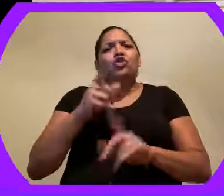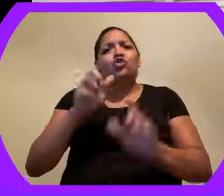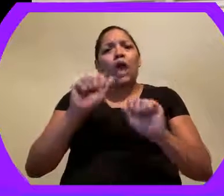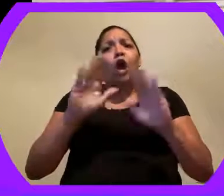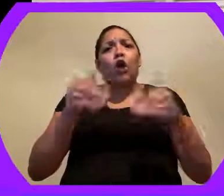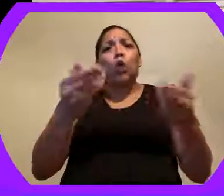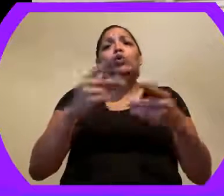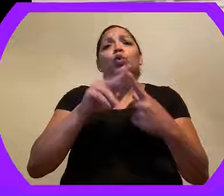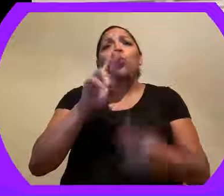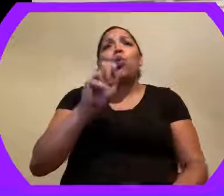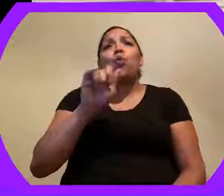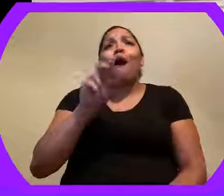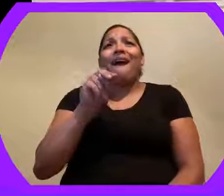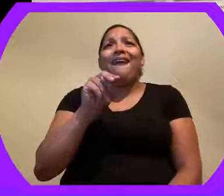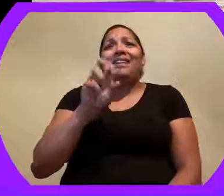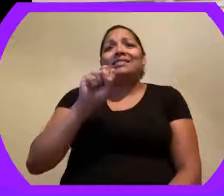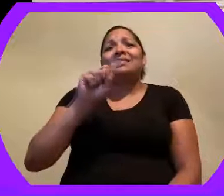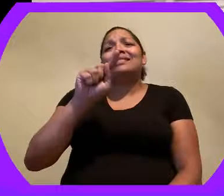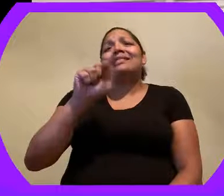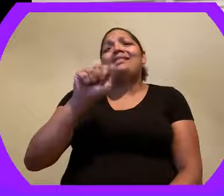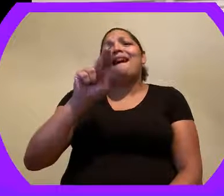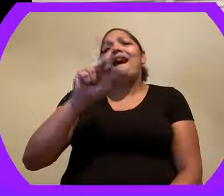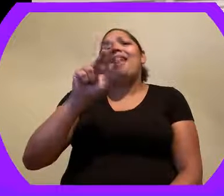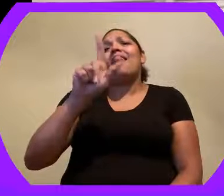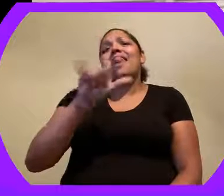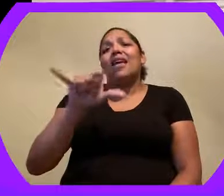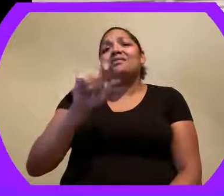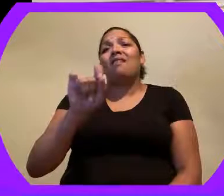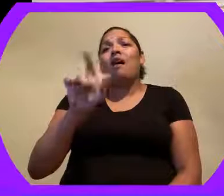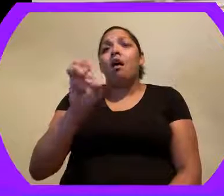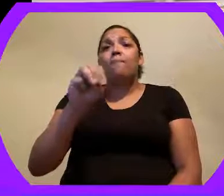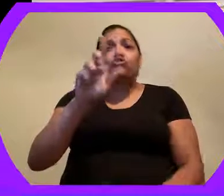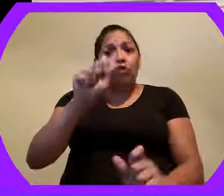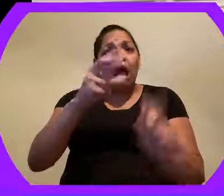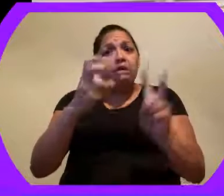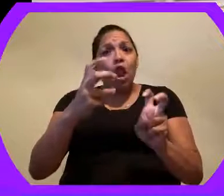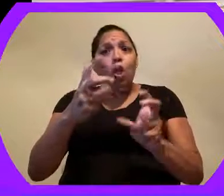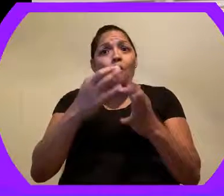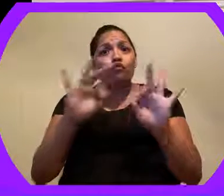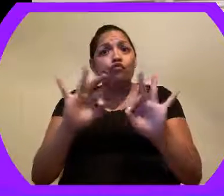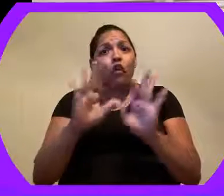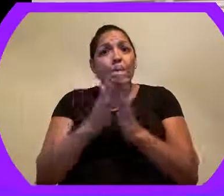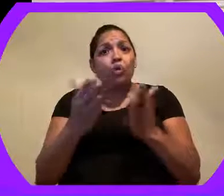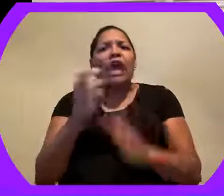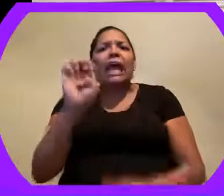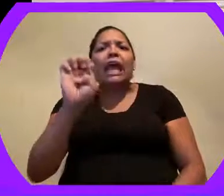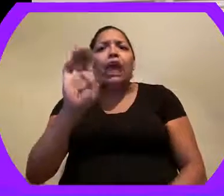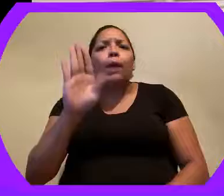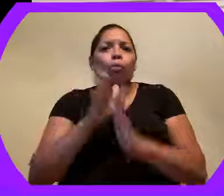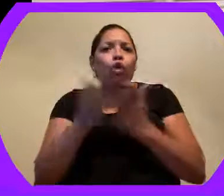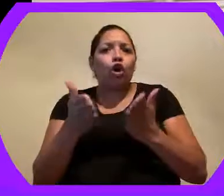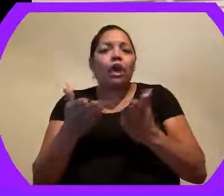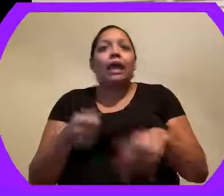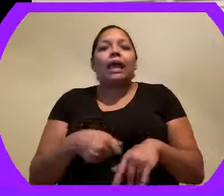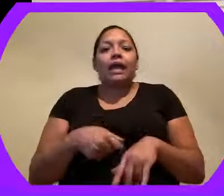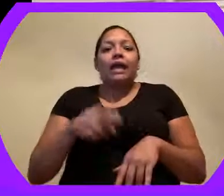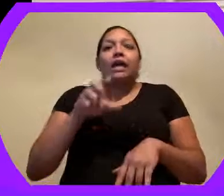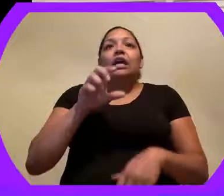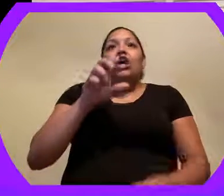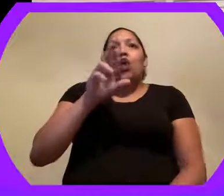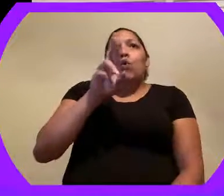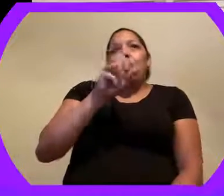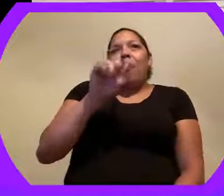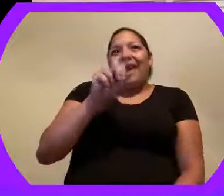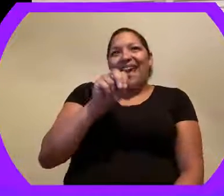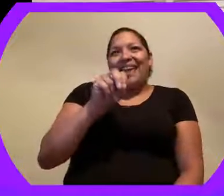has, feel free to go to ryanstanley.com. You can, if you want, you can download a free copy of my book. It's an ebook